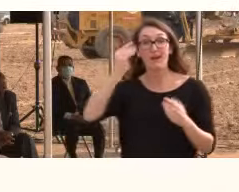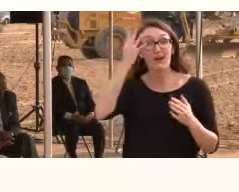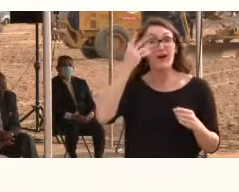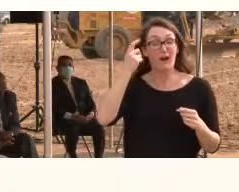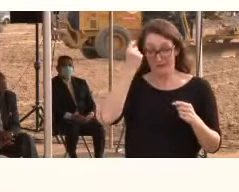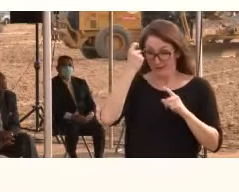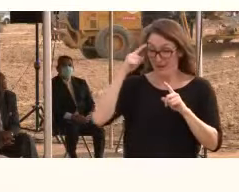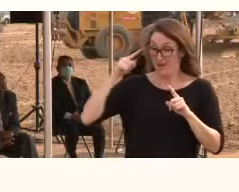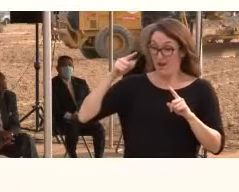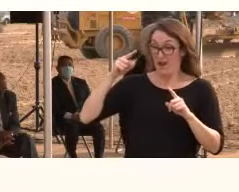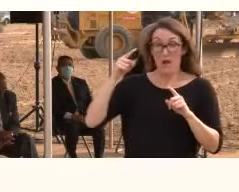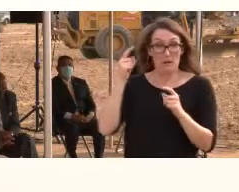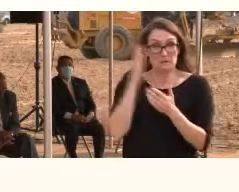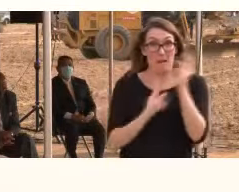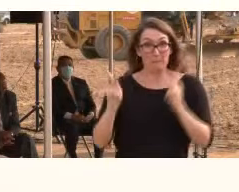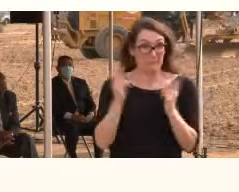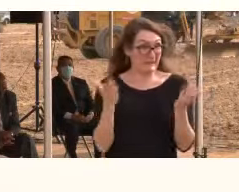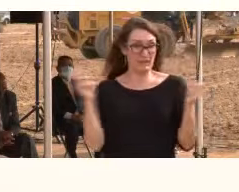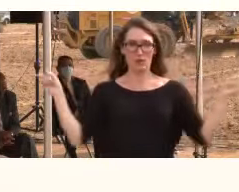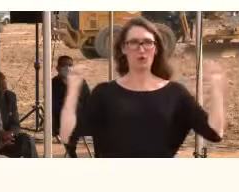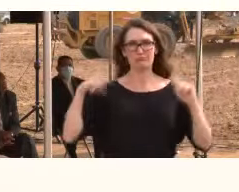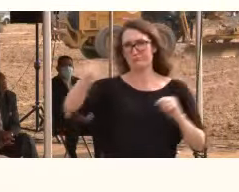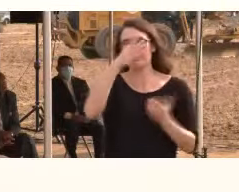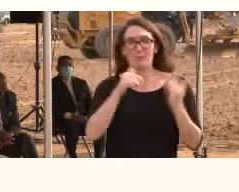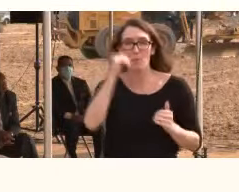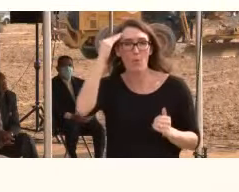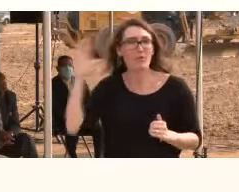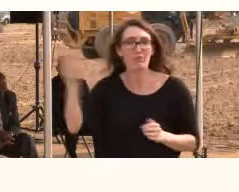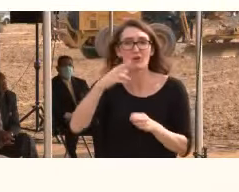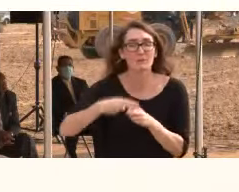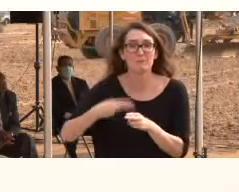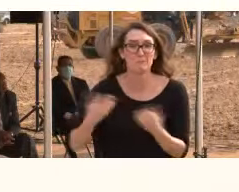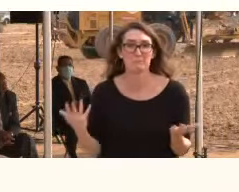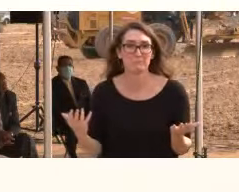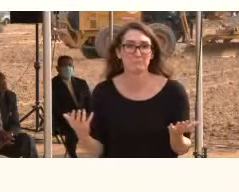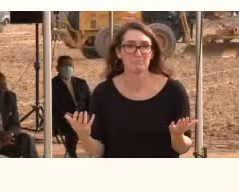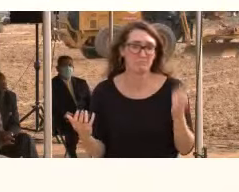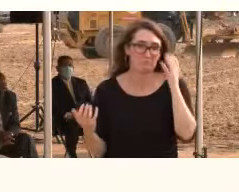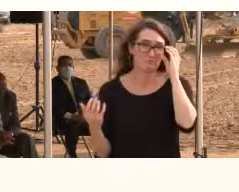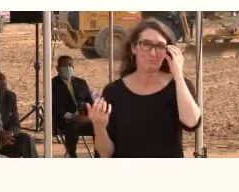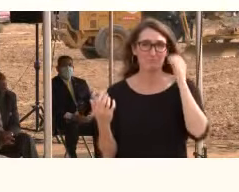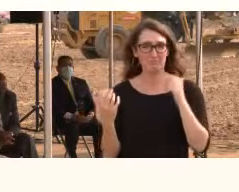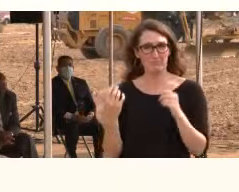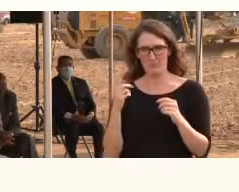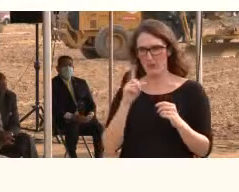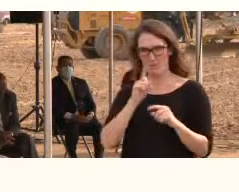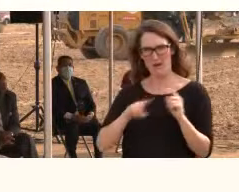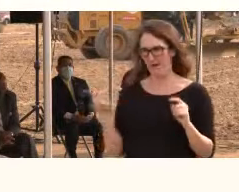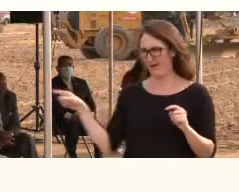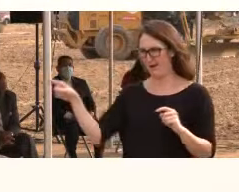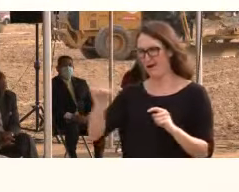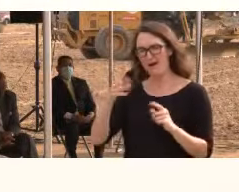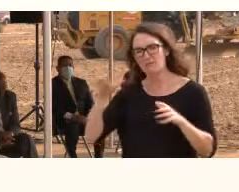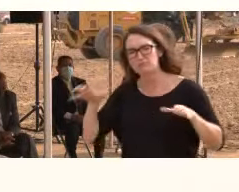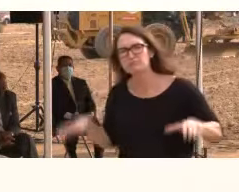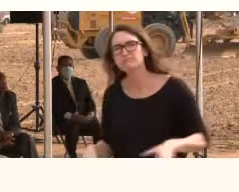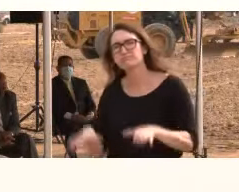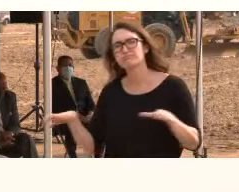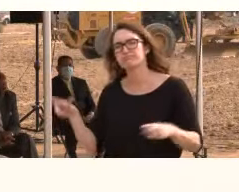heroes who are present today, that their names have not been mentioned,